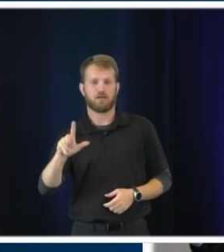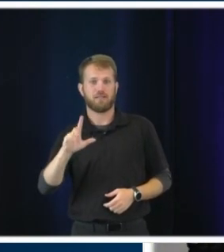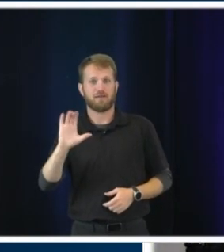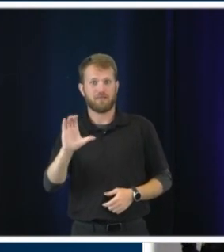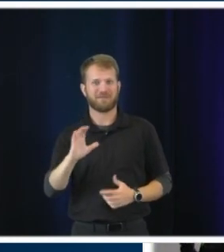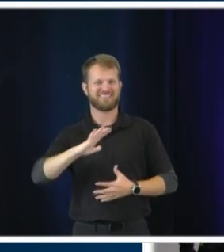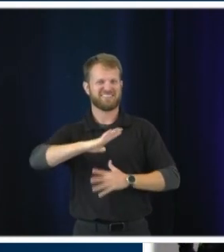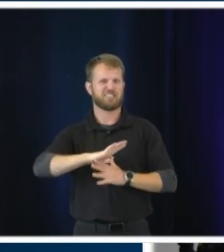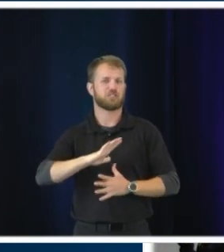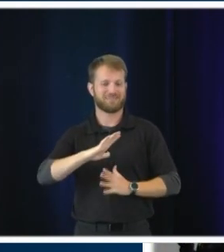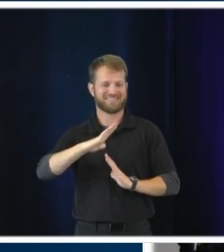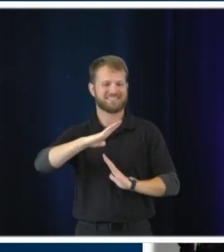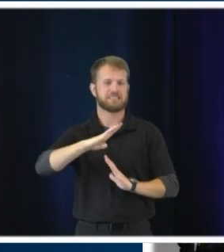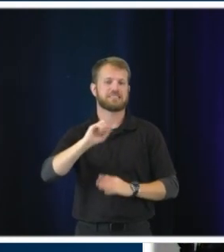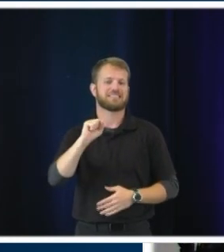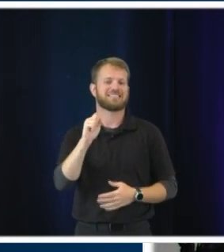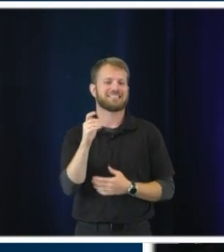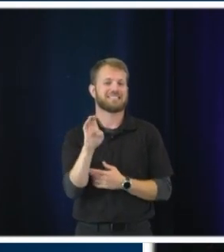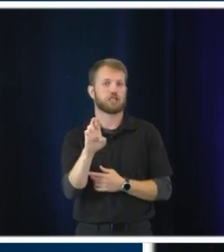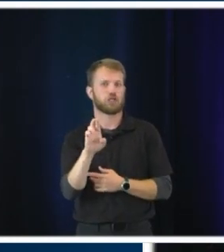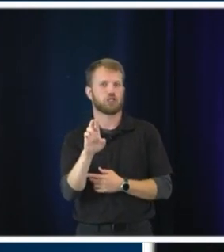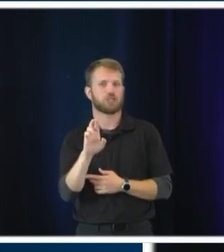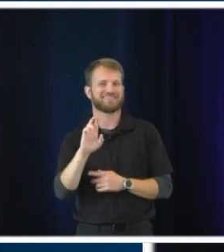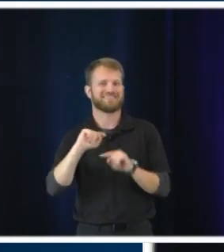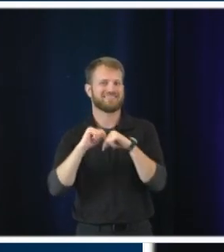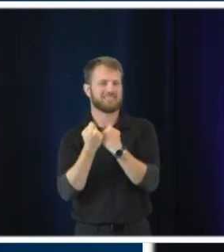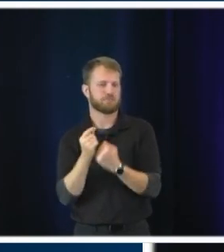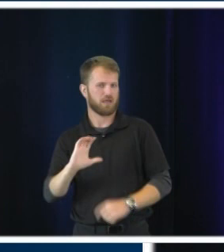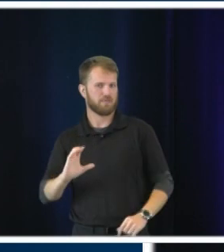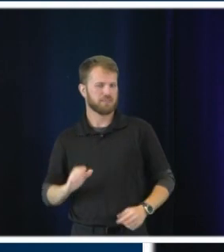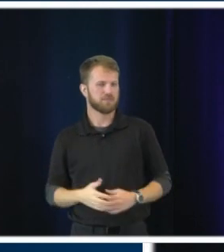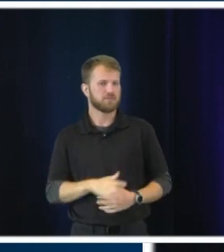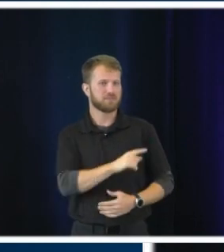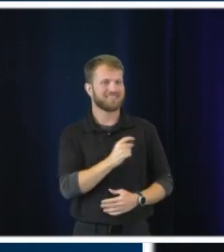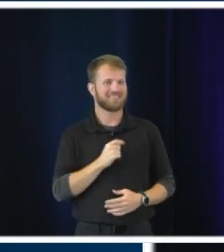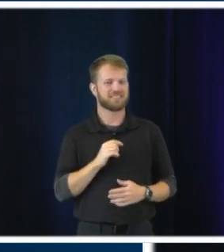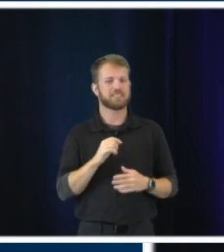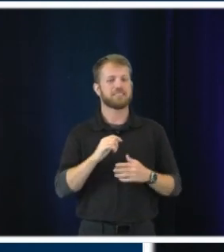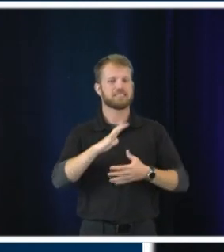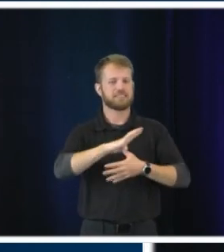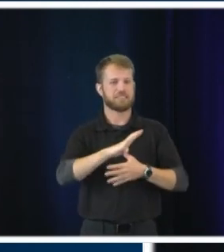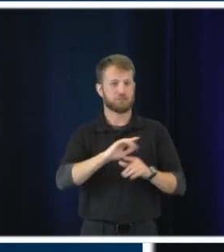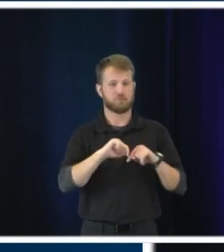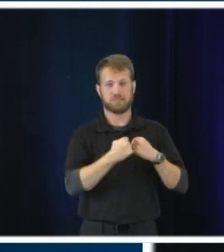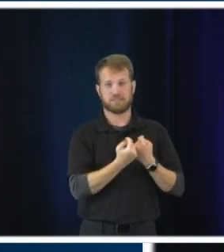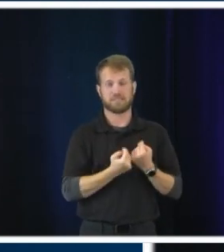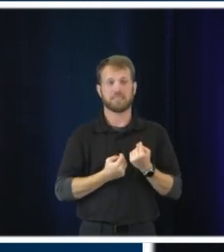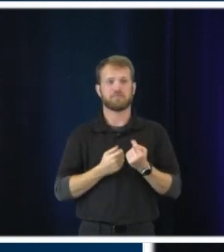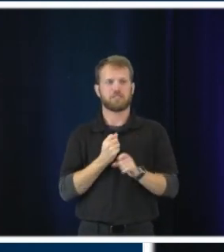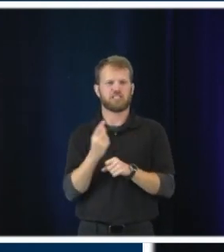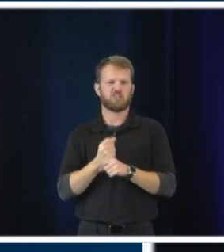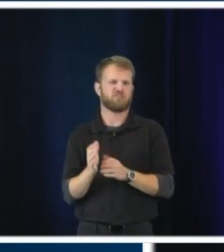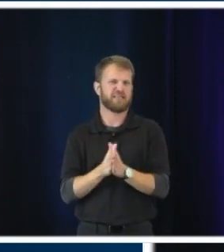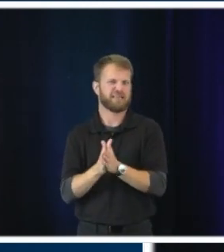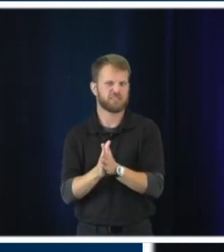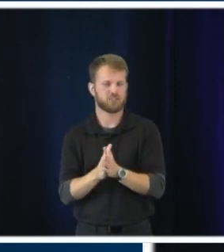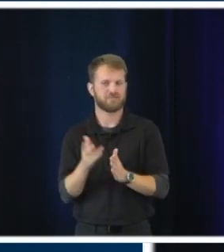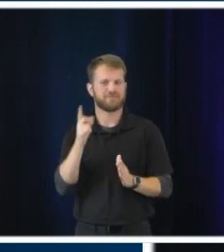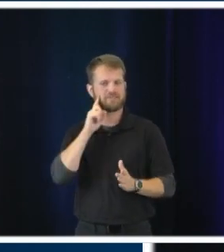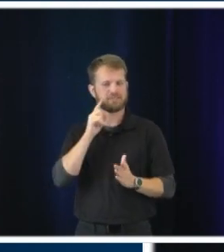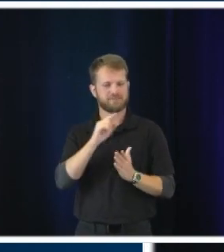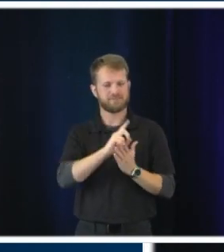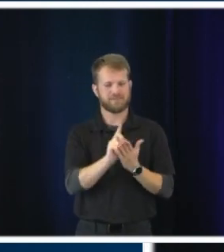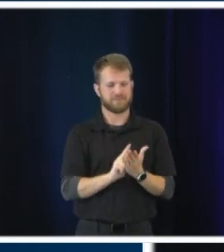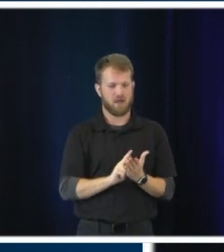Columbus Chapter. She led in the development of the Senior Teens yearly strategic initiatives that are designed to